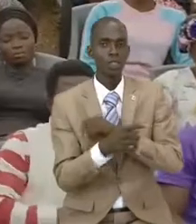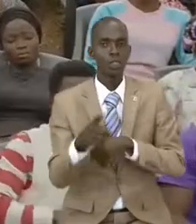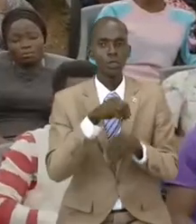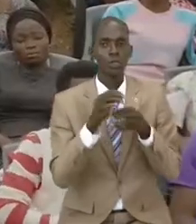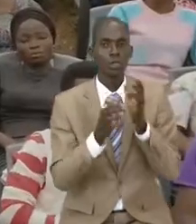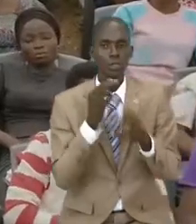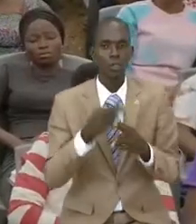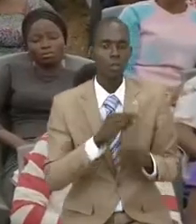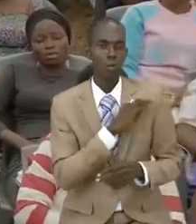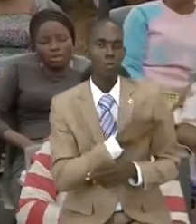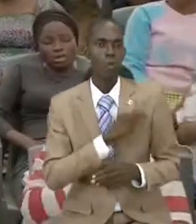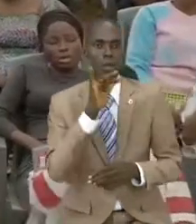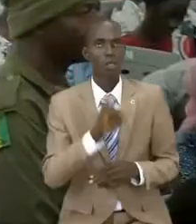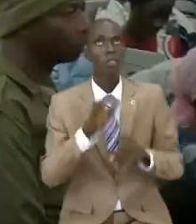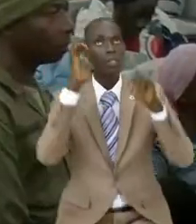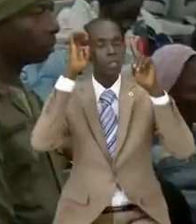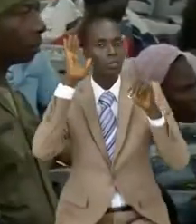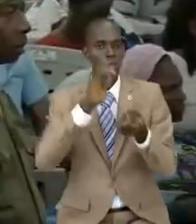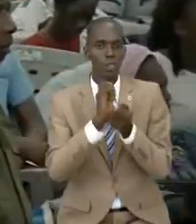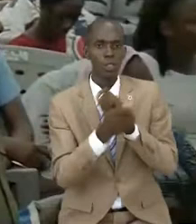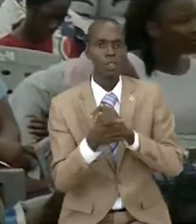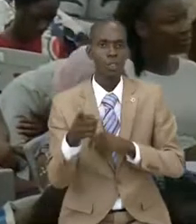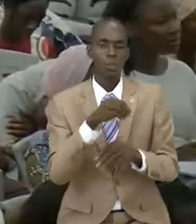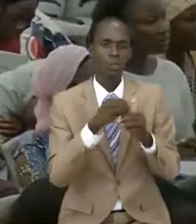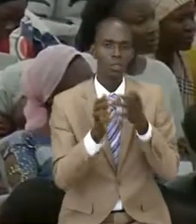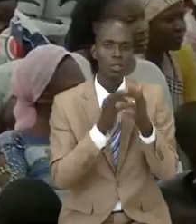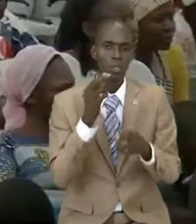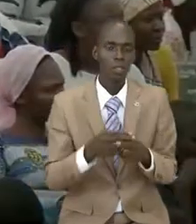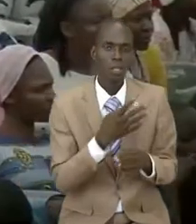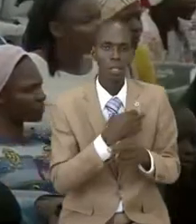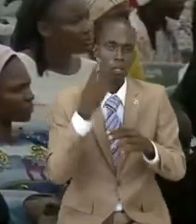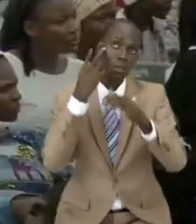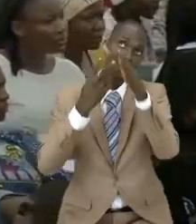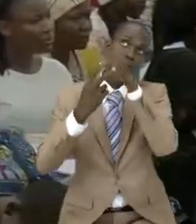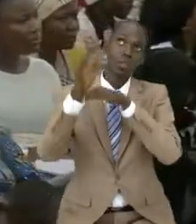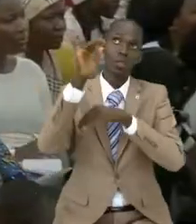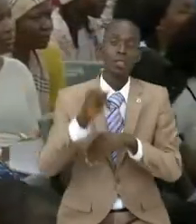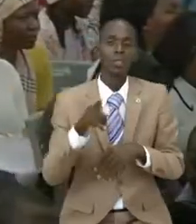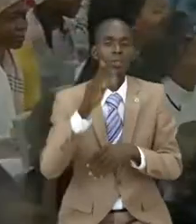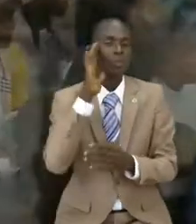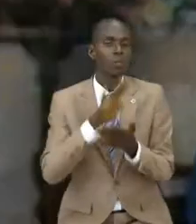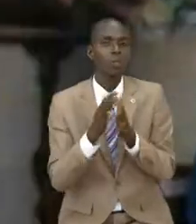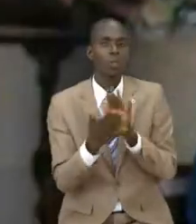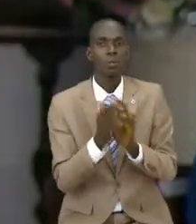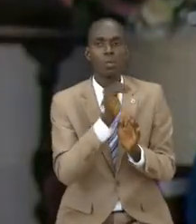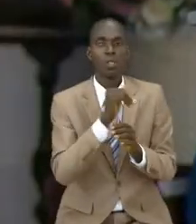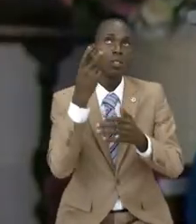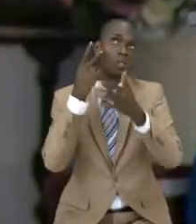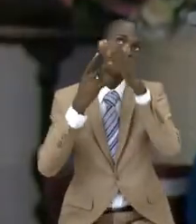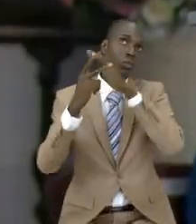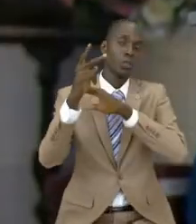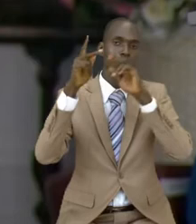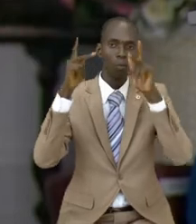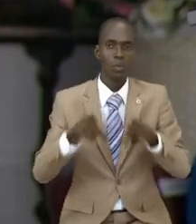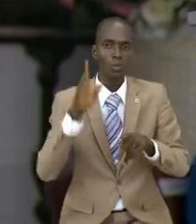Morally, it will change you. And then visionary. You become a visionary. You will see